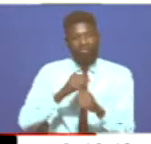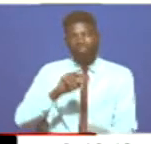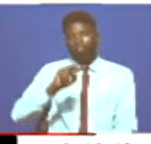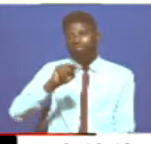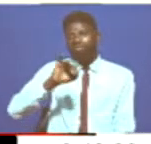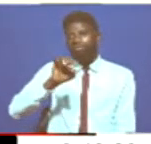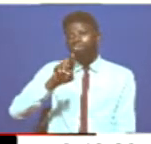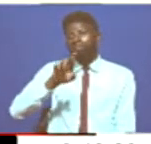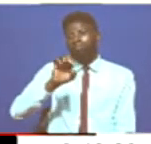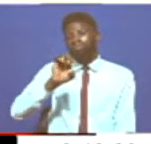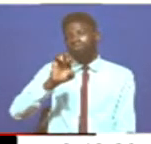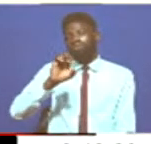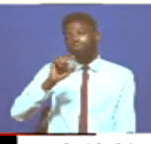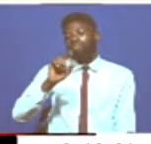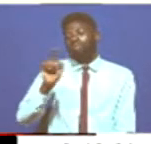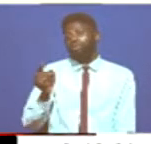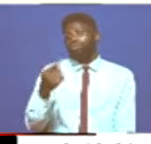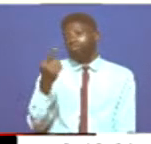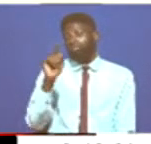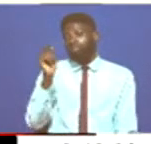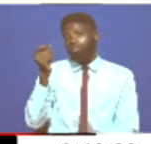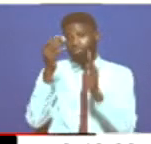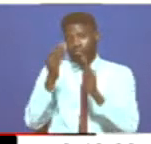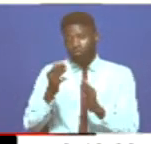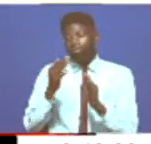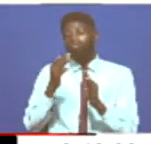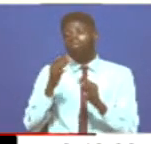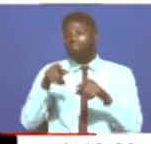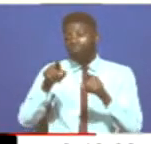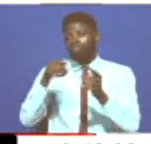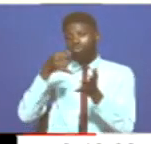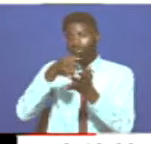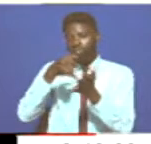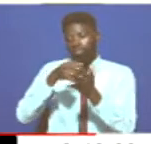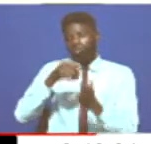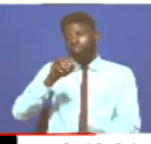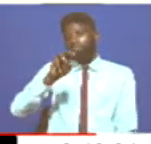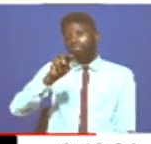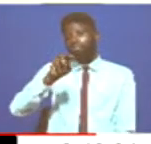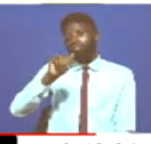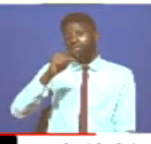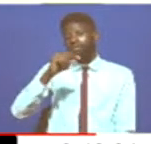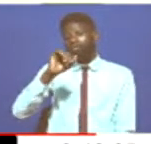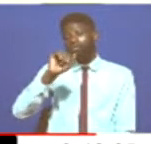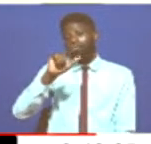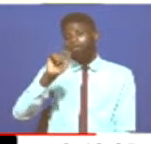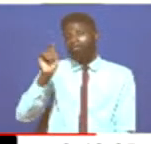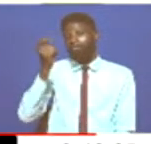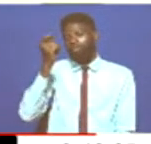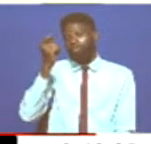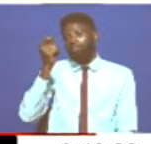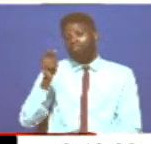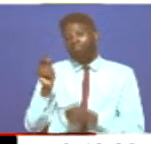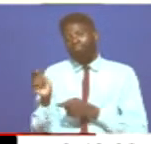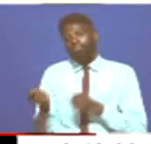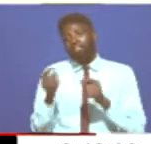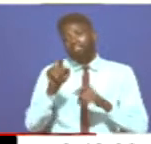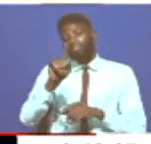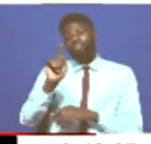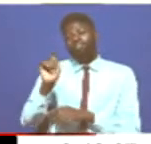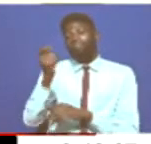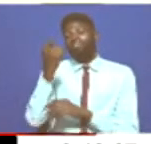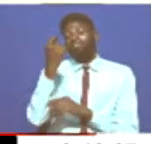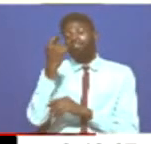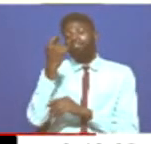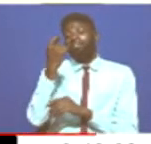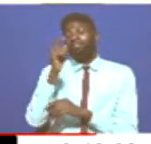make it into the weekend at the 53rd edition of the Magical Kenya Open. Njoroge is the first Kenyan amateur to make cut at